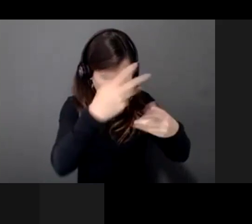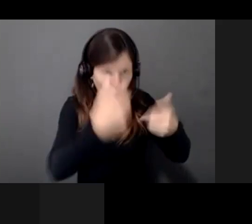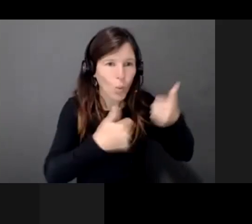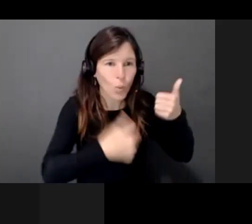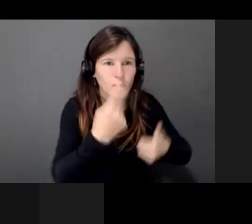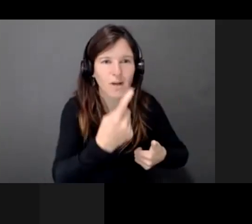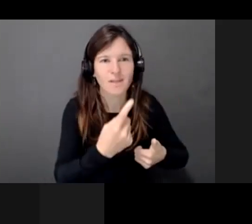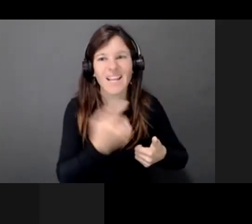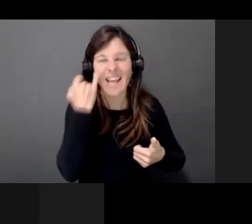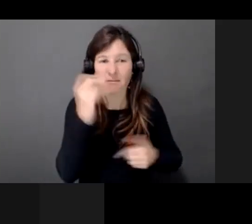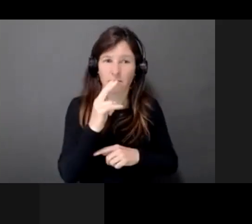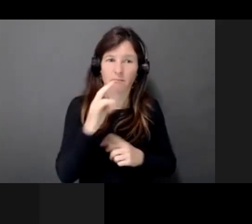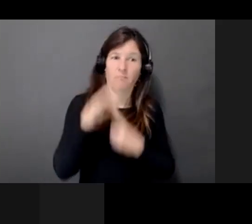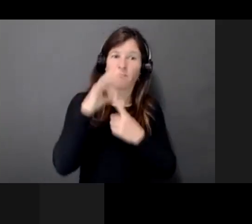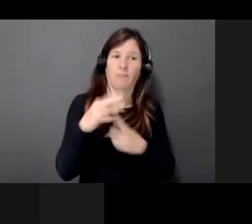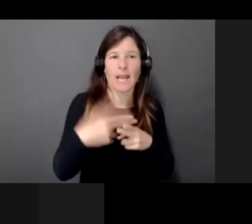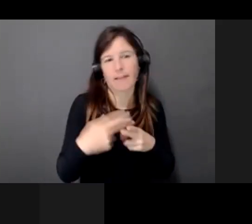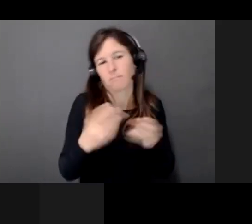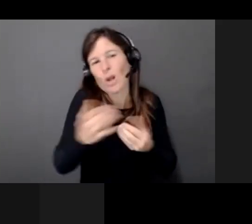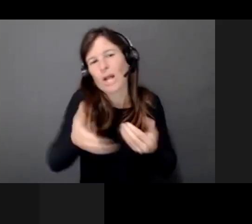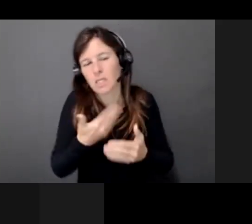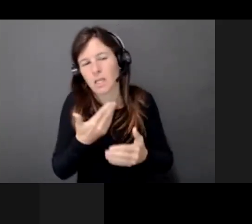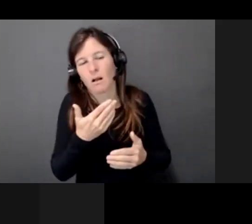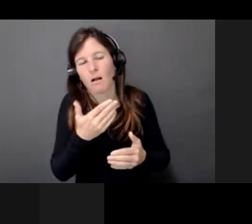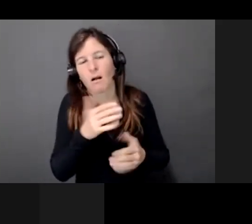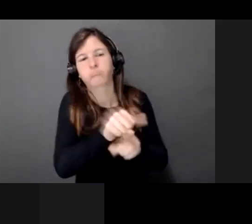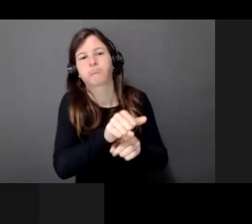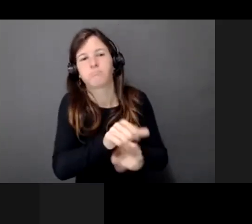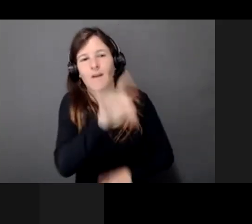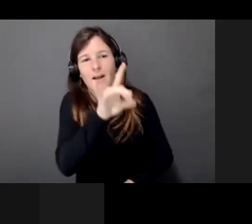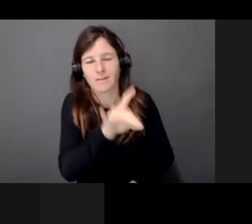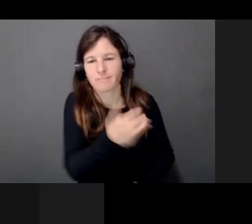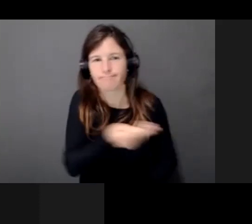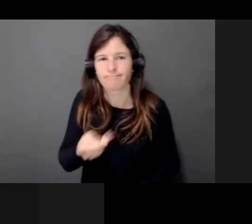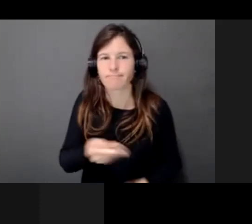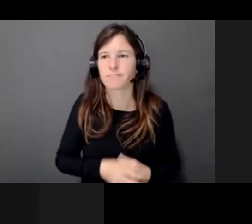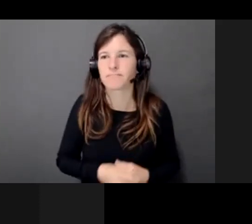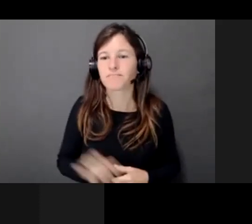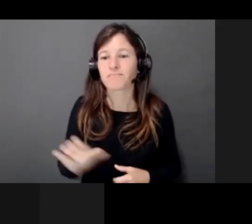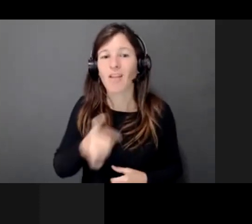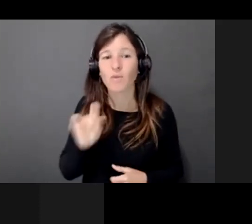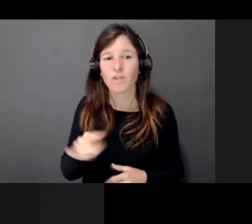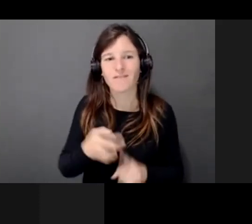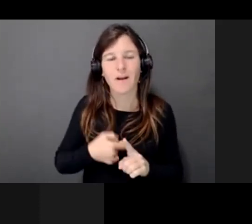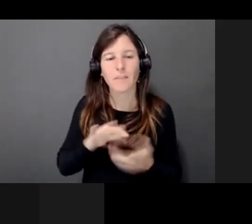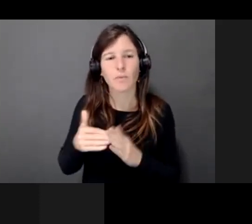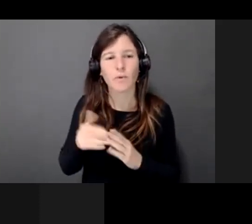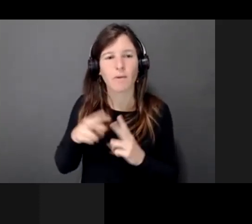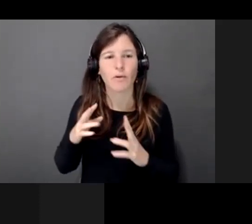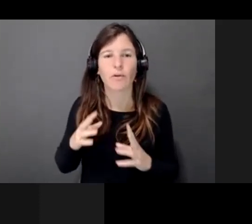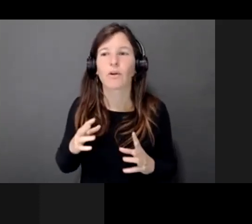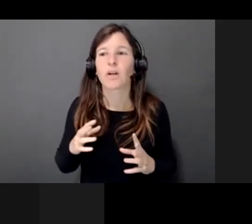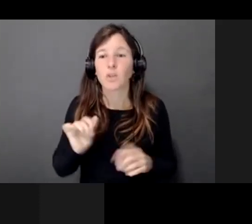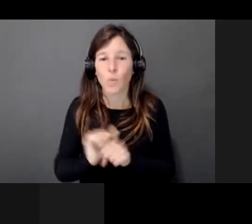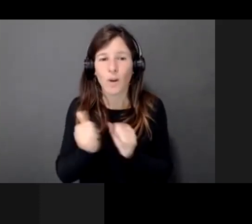Okay, here's a wonderful question from one of our community partners. So she's describing that she's working with a couple where the spouse